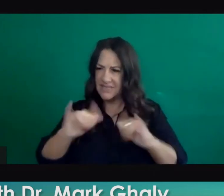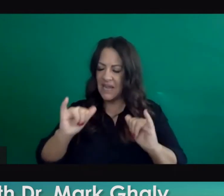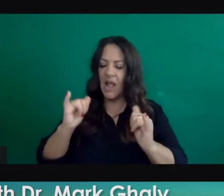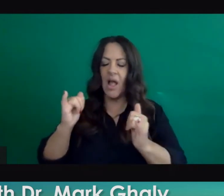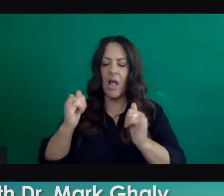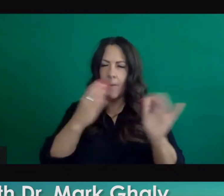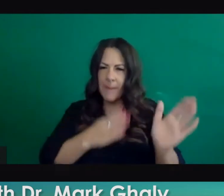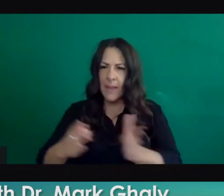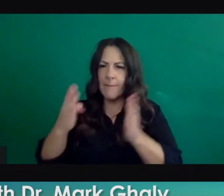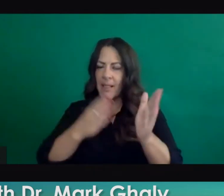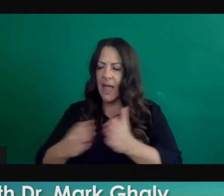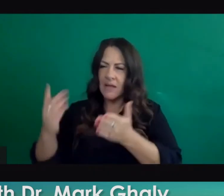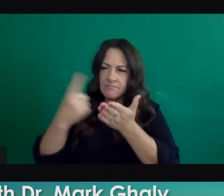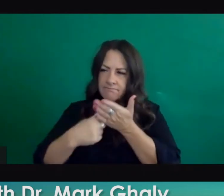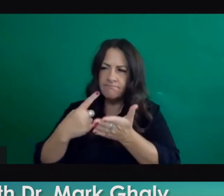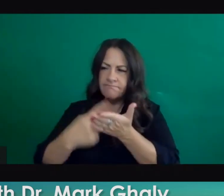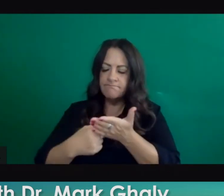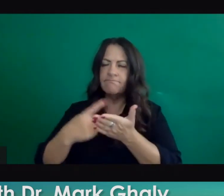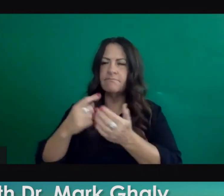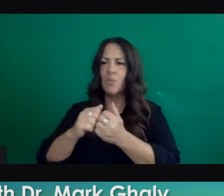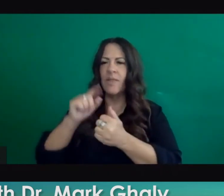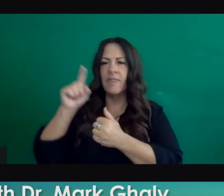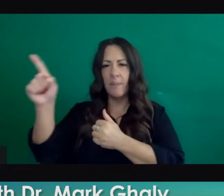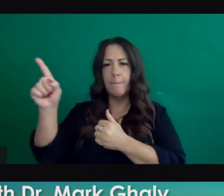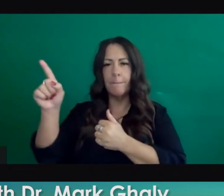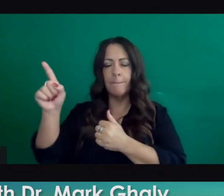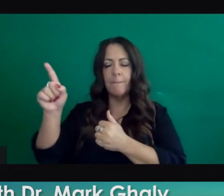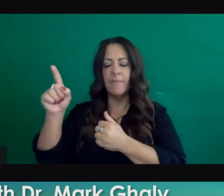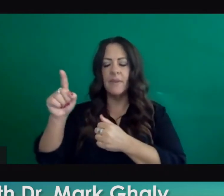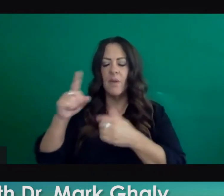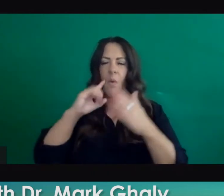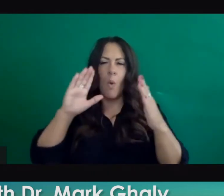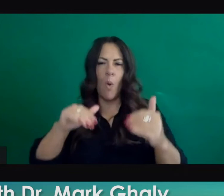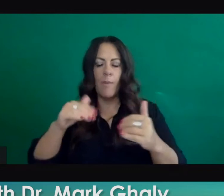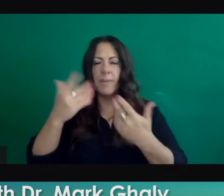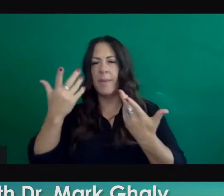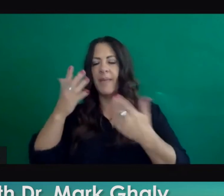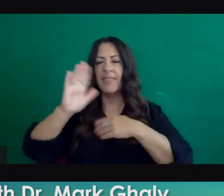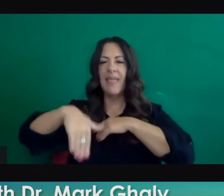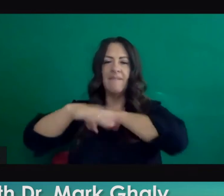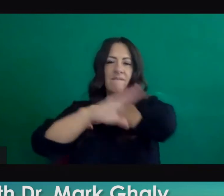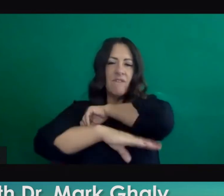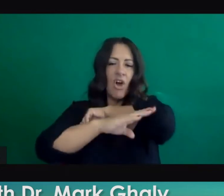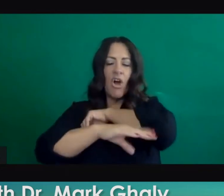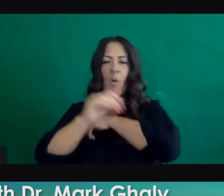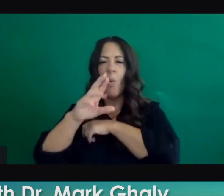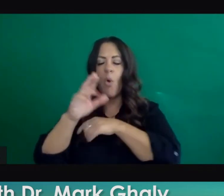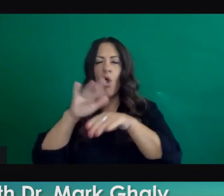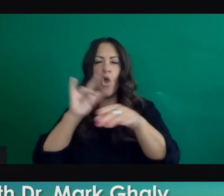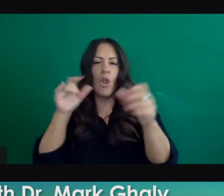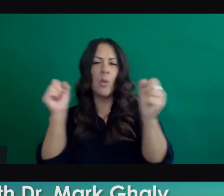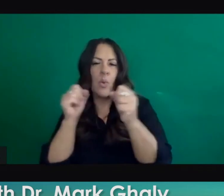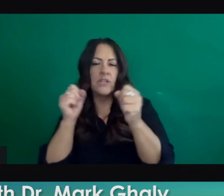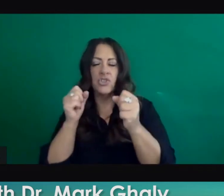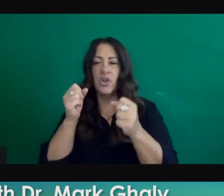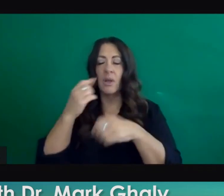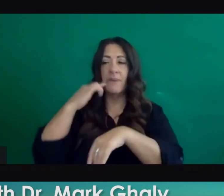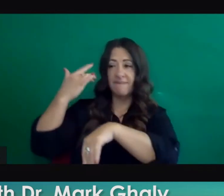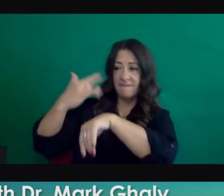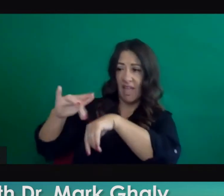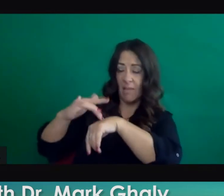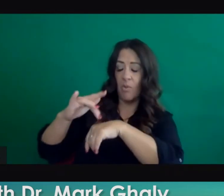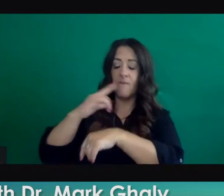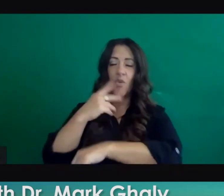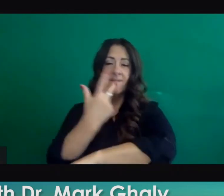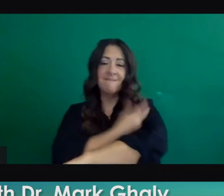for, potentially a late fall, early winter availability of the vaccine. We want to be ready so